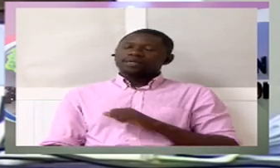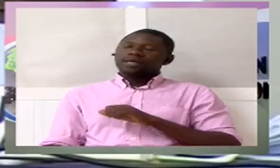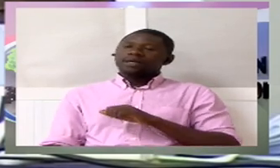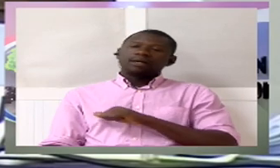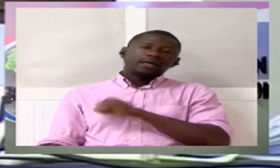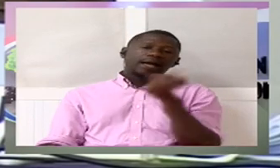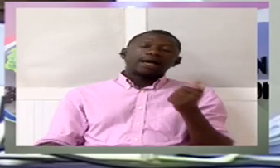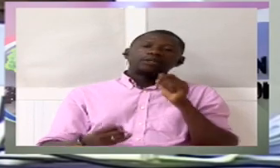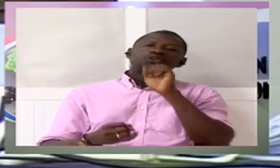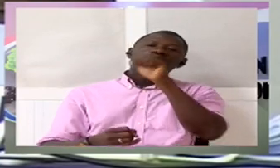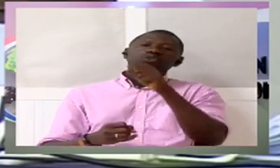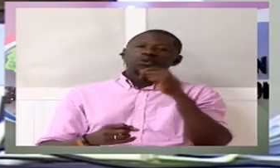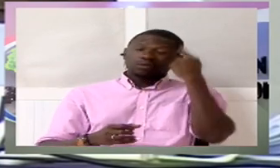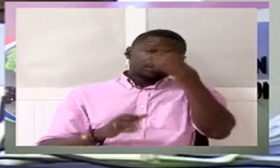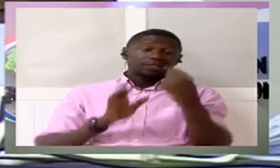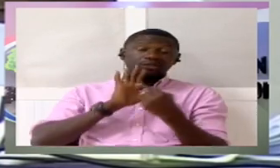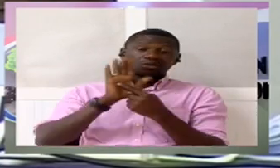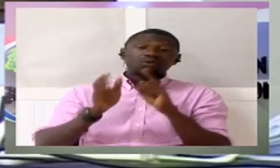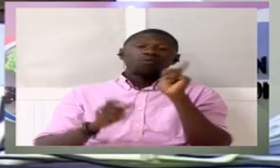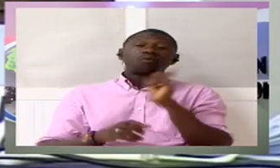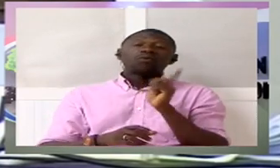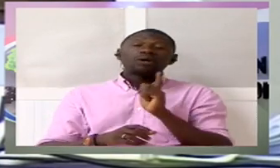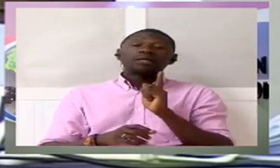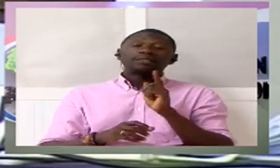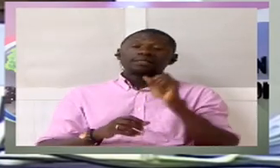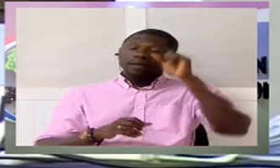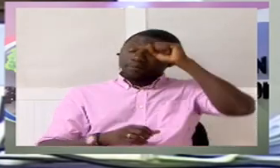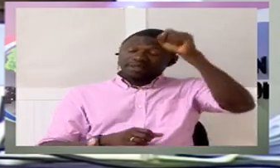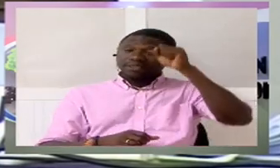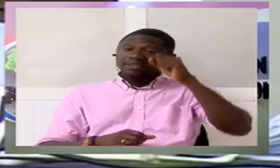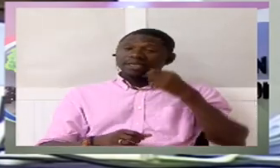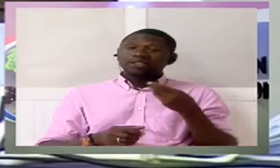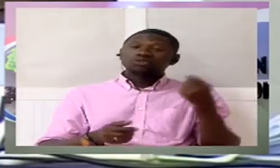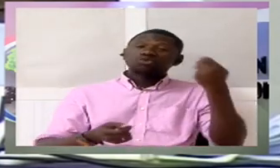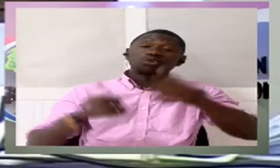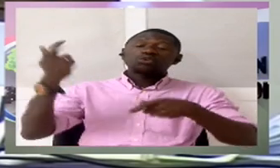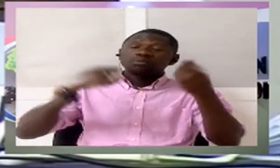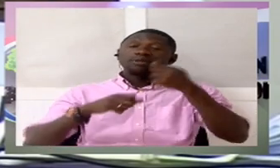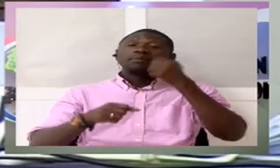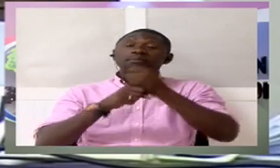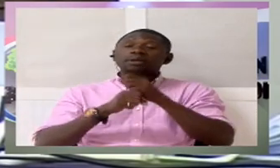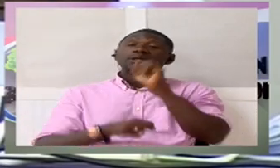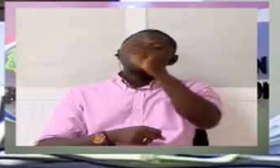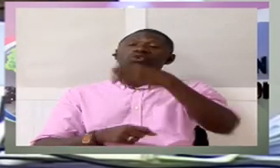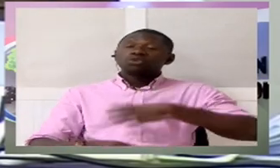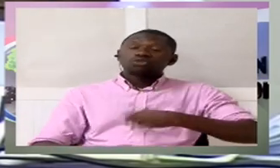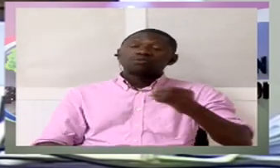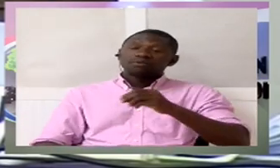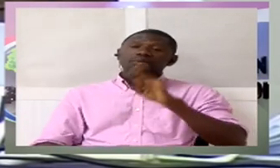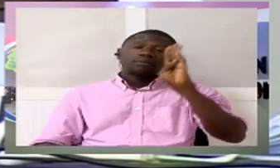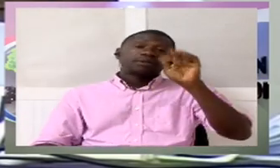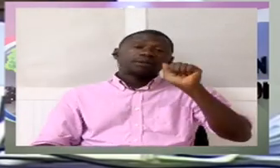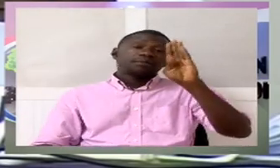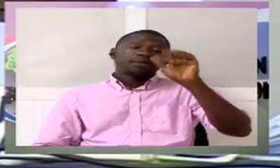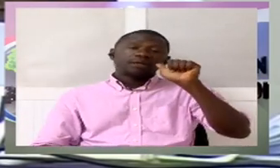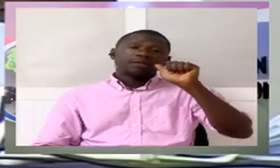what His Excellency has contributed in making your son Baba Job and family what they